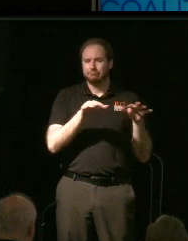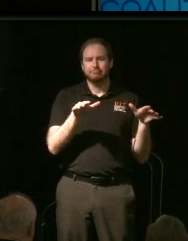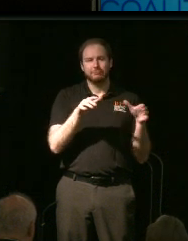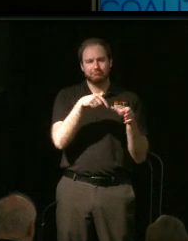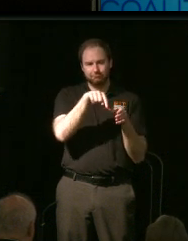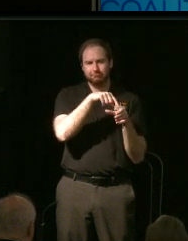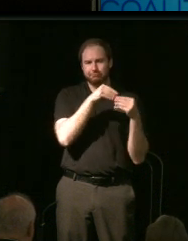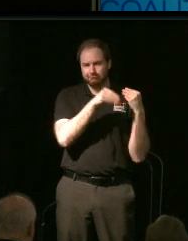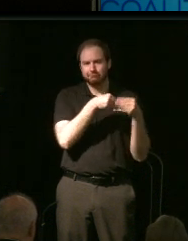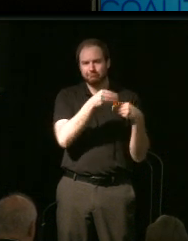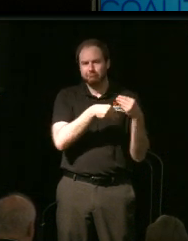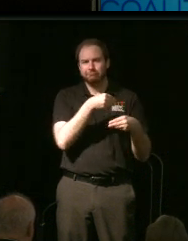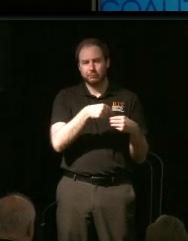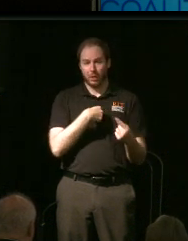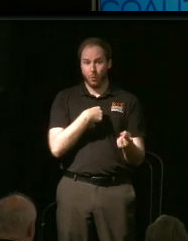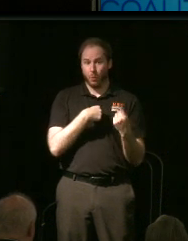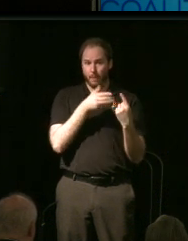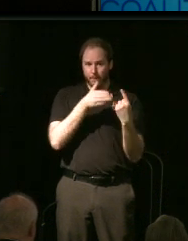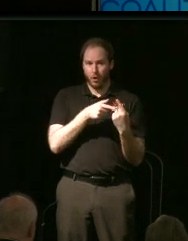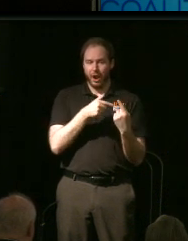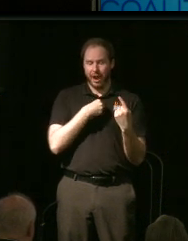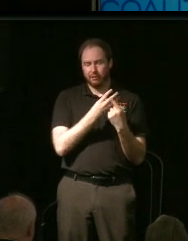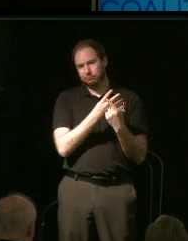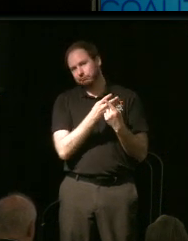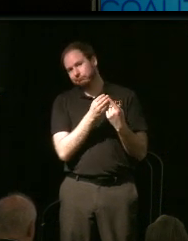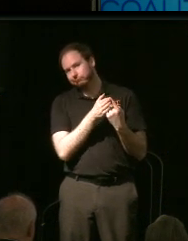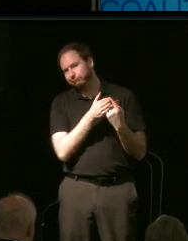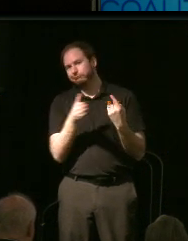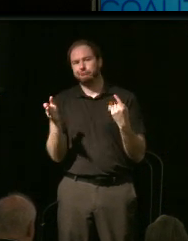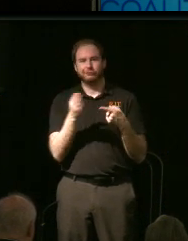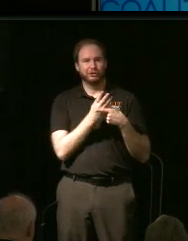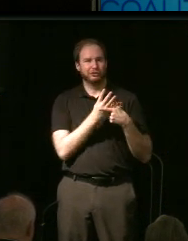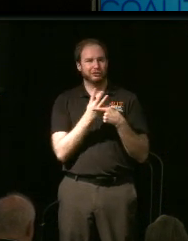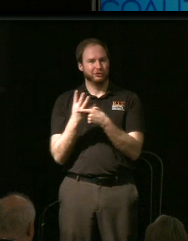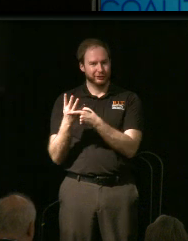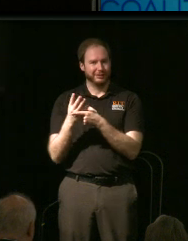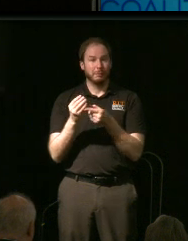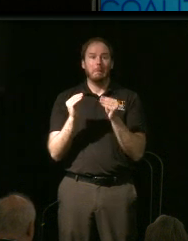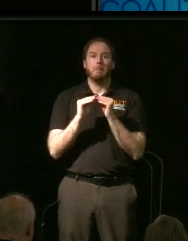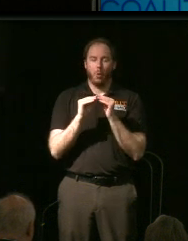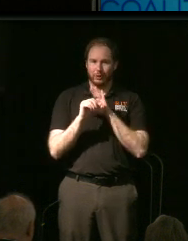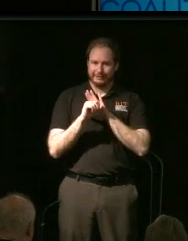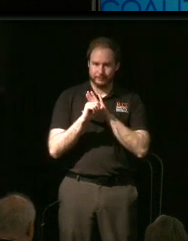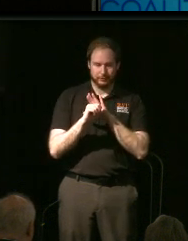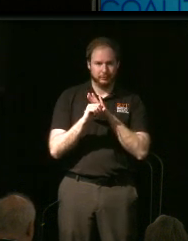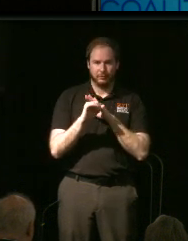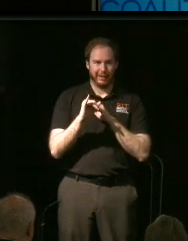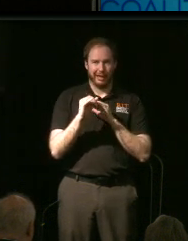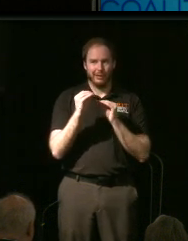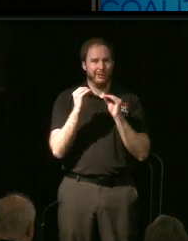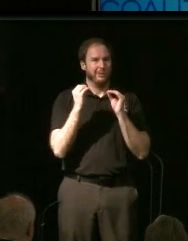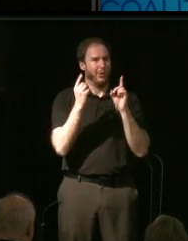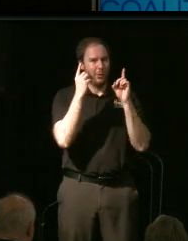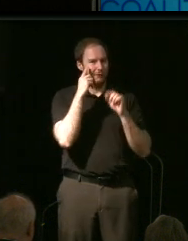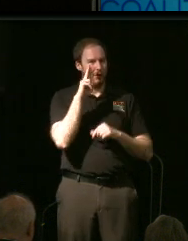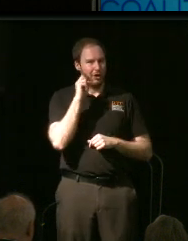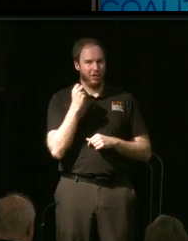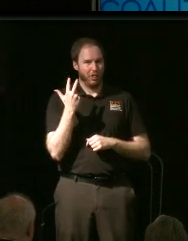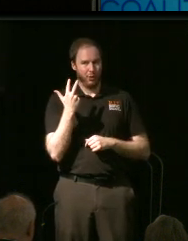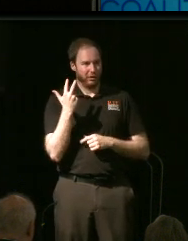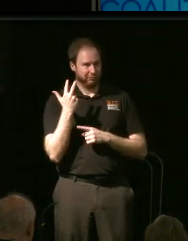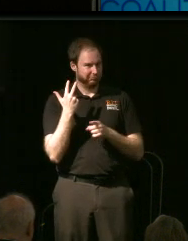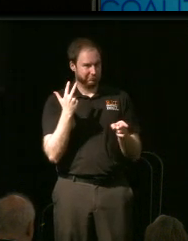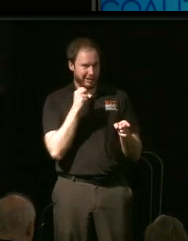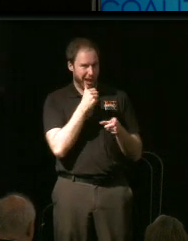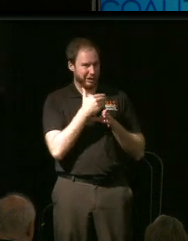But that one patient had a lot of other genes, and they had a lot of other symptoms that nobody with Usher 3 has. So